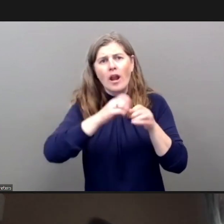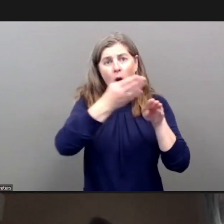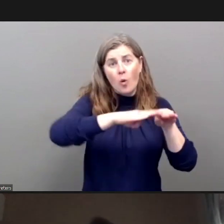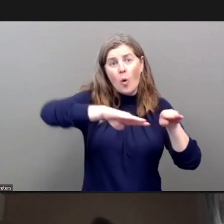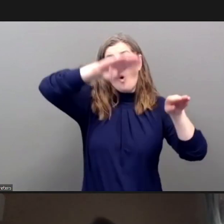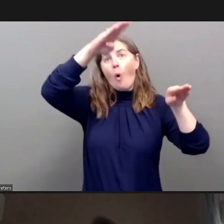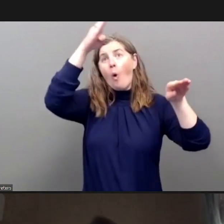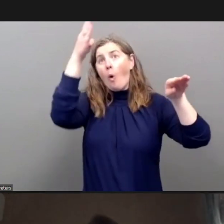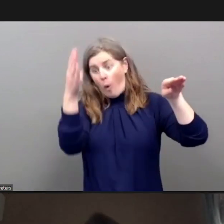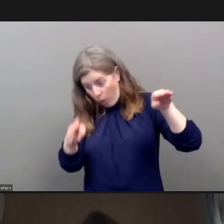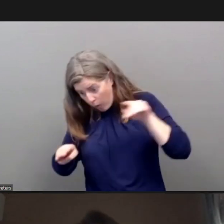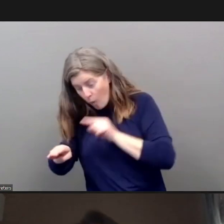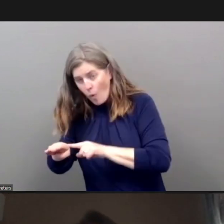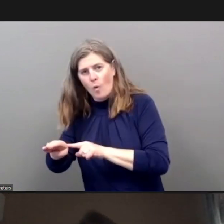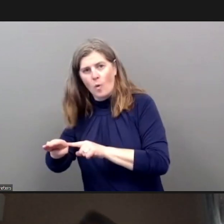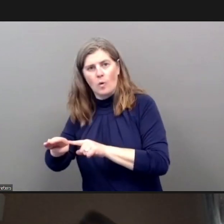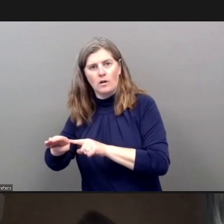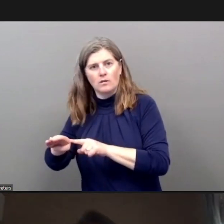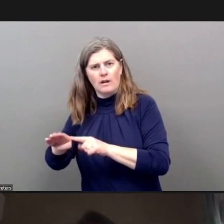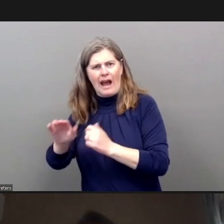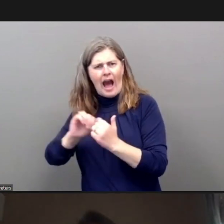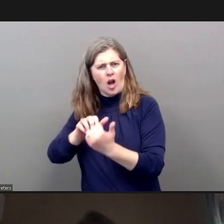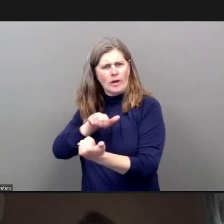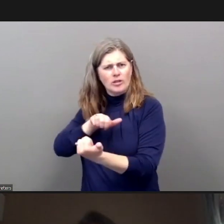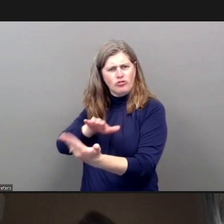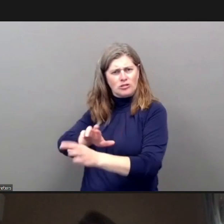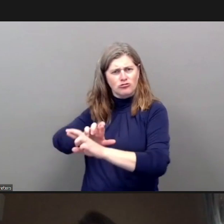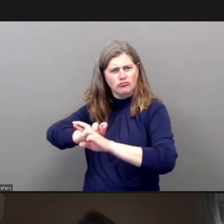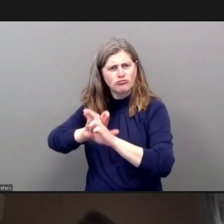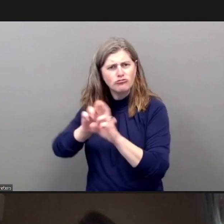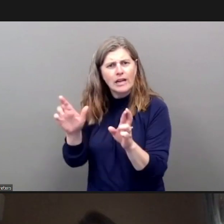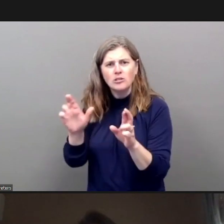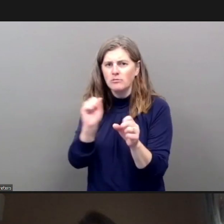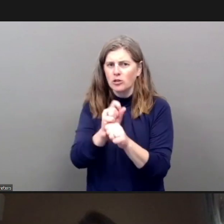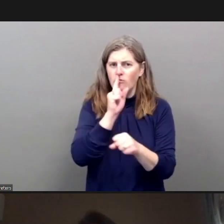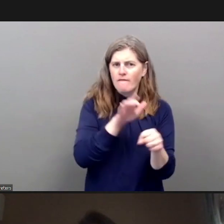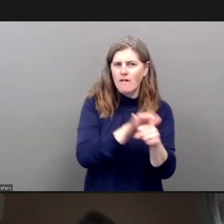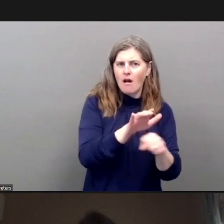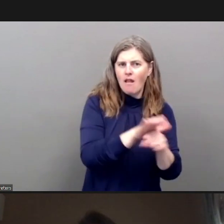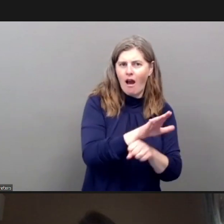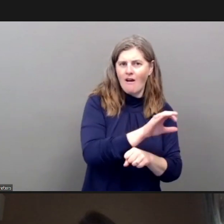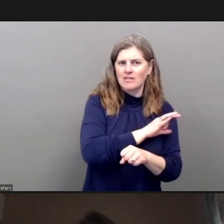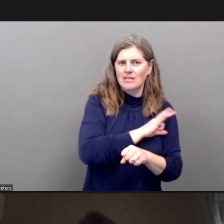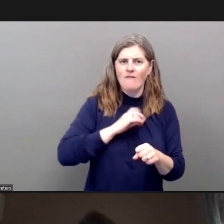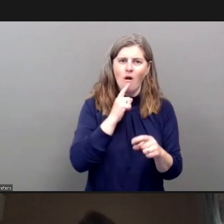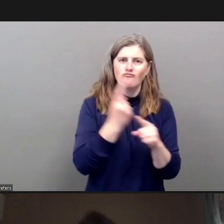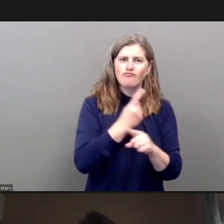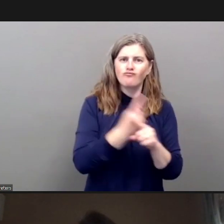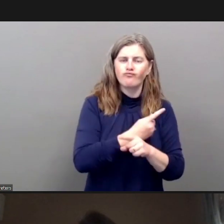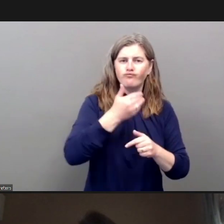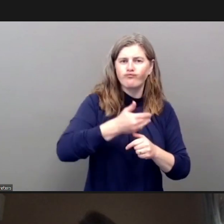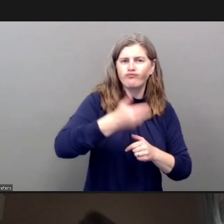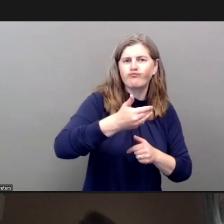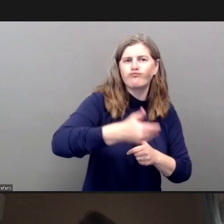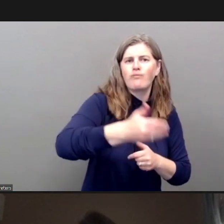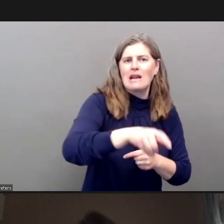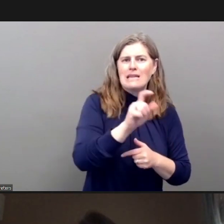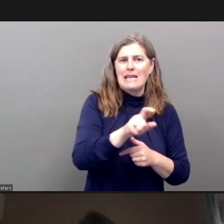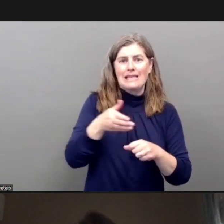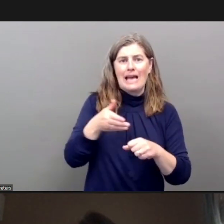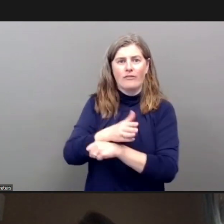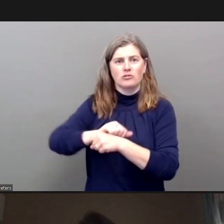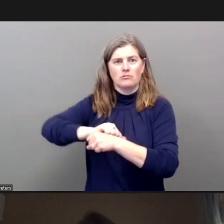and how we can address it so that we can staff for our needs post-pandemic or at